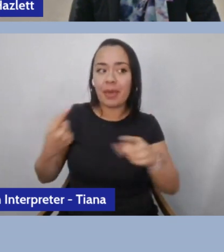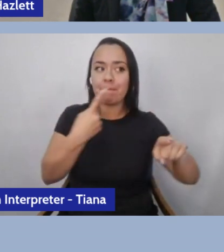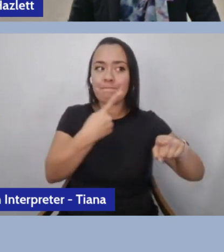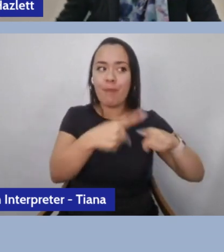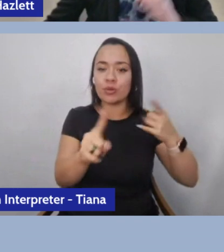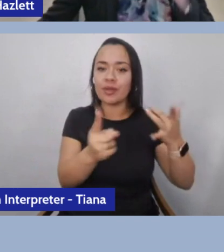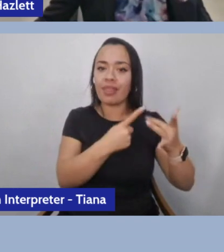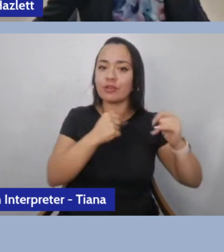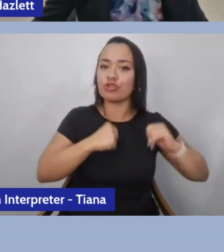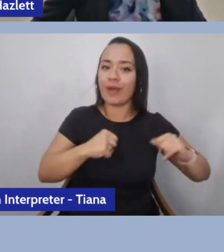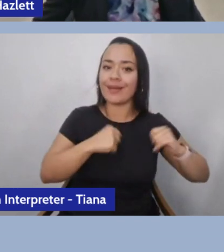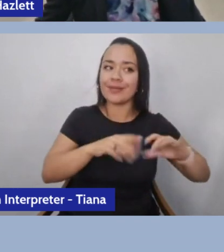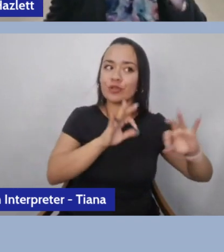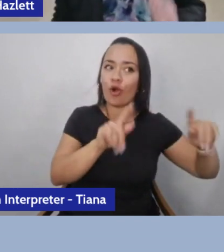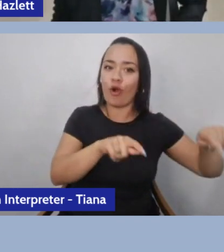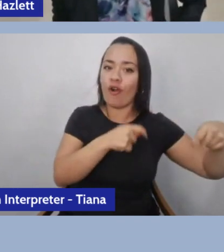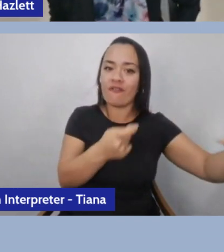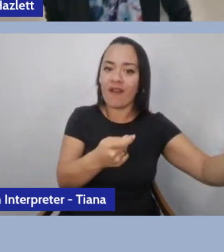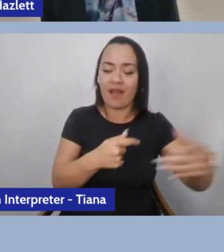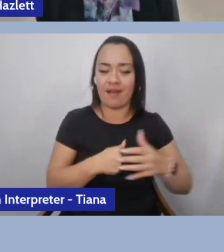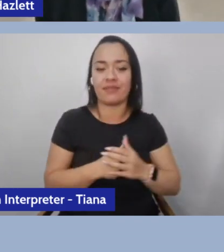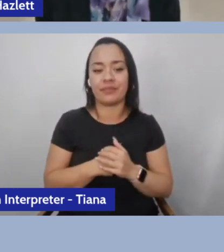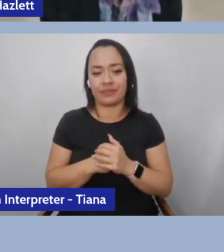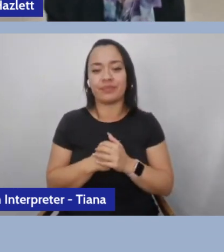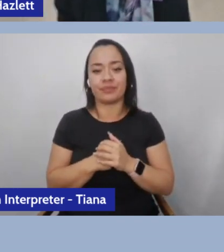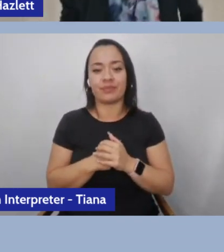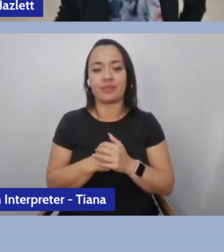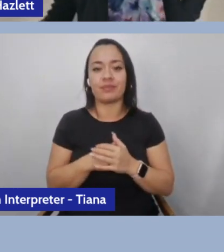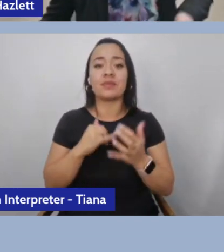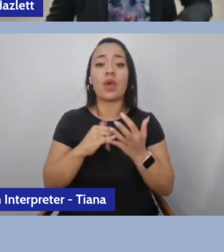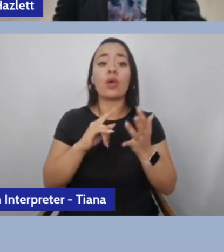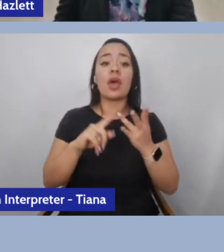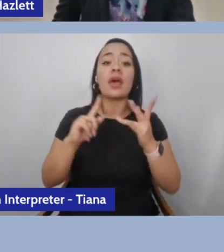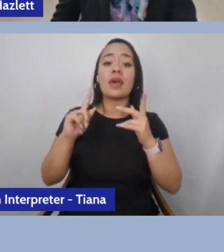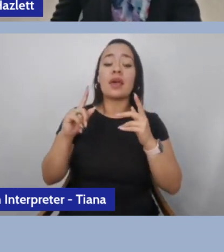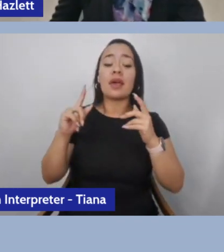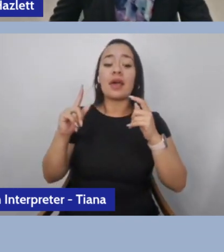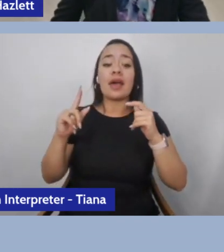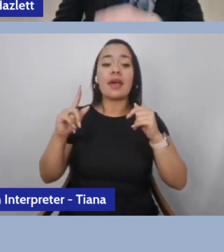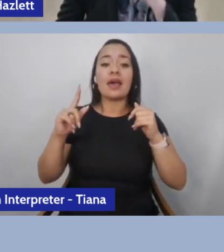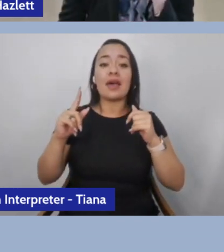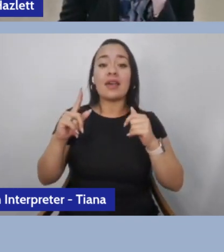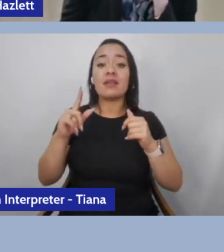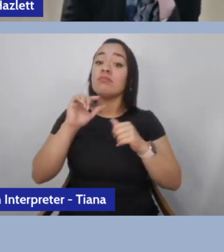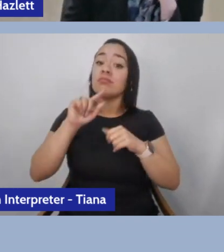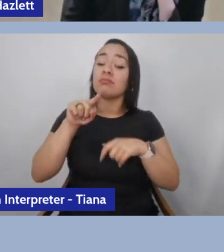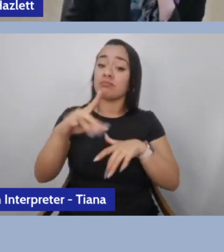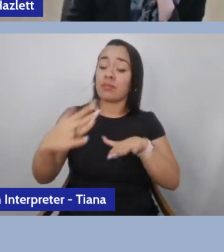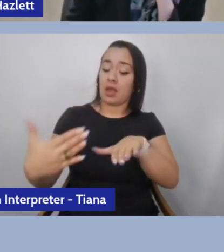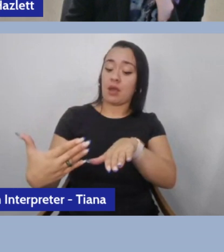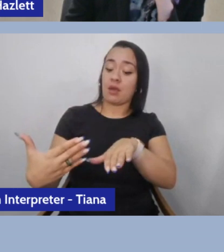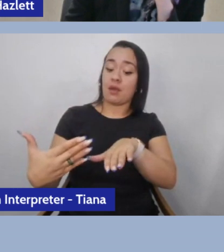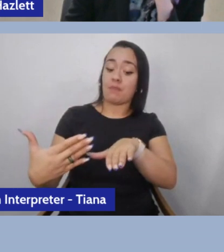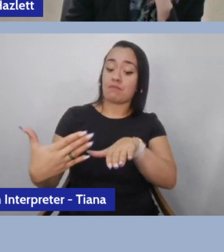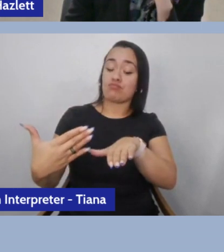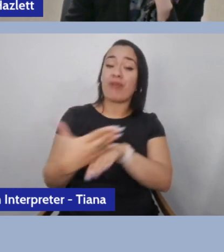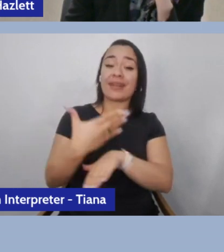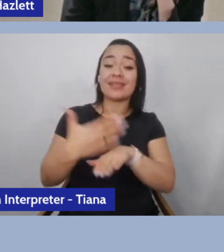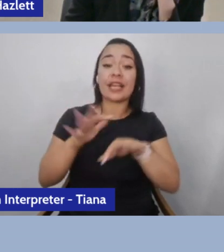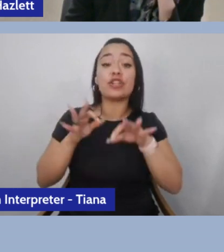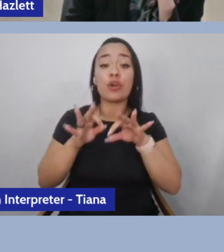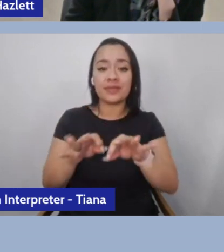said, training is also, as for practicing interpreters, part of your expectation for professional development. So when